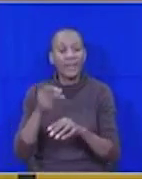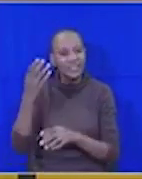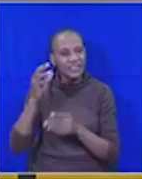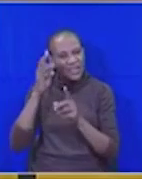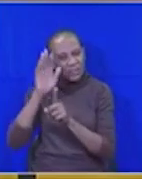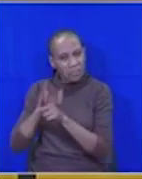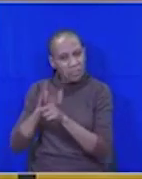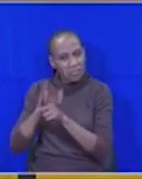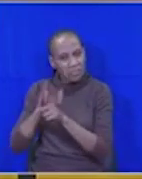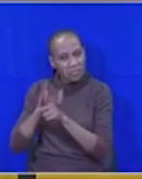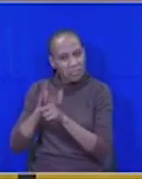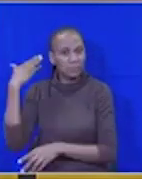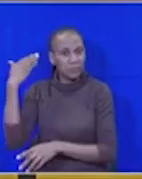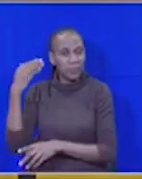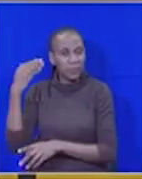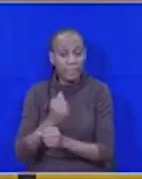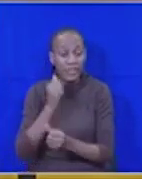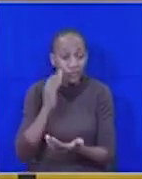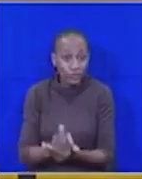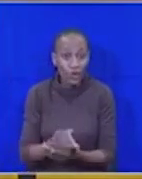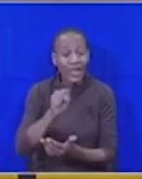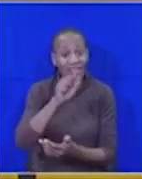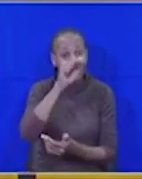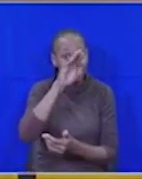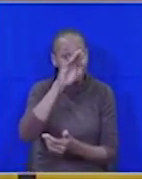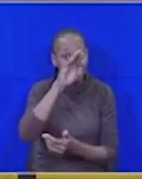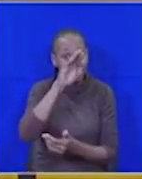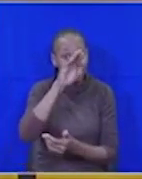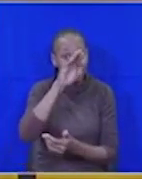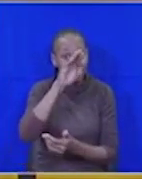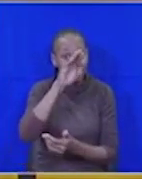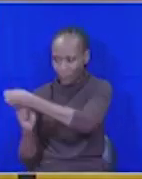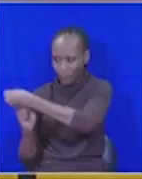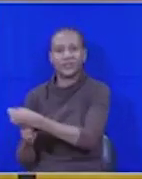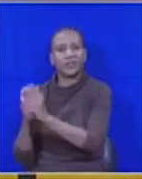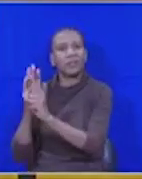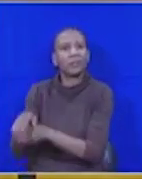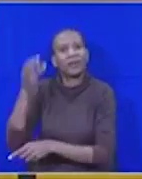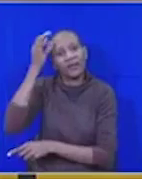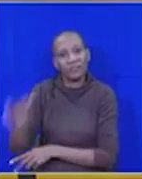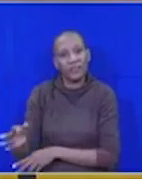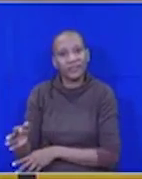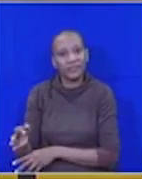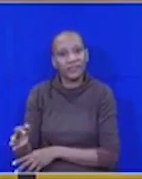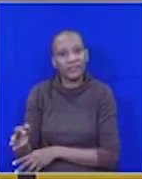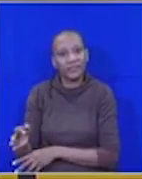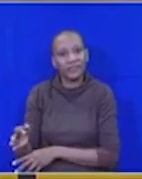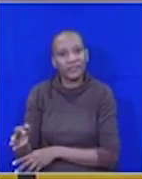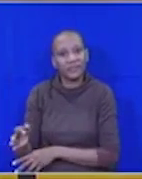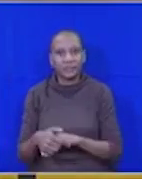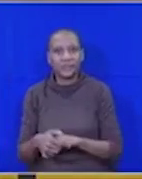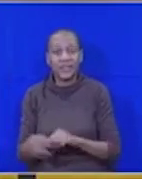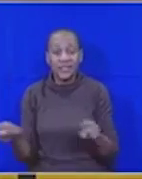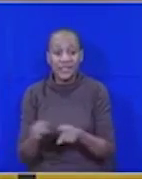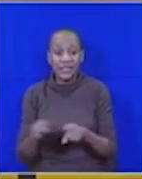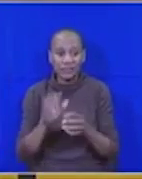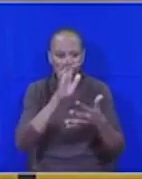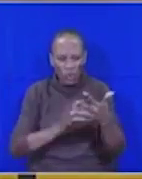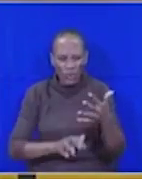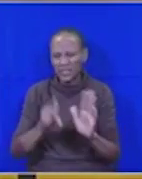to appoint board members and staff at the SABC. It also determined the SABC's editorial content and